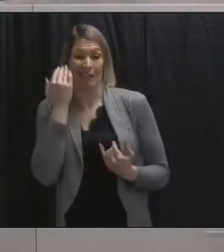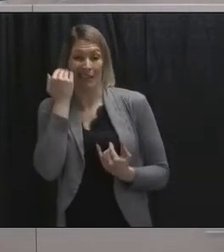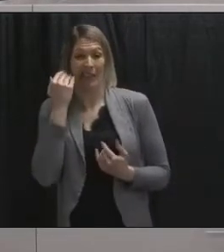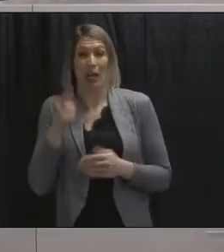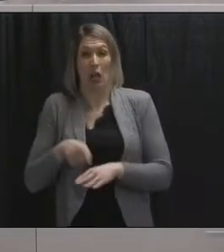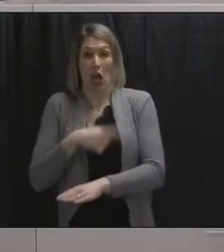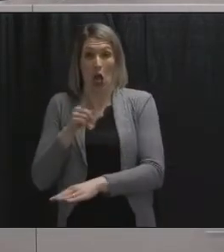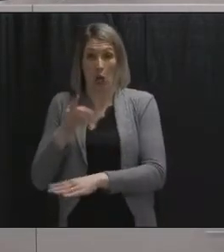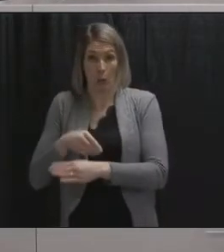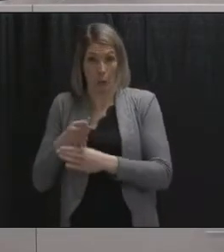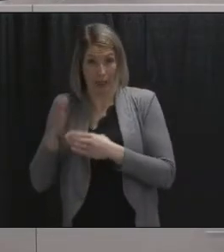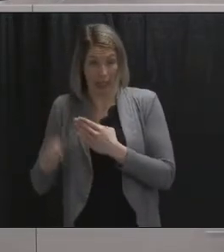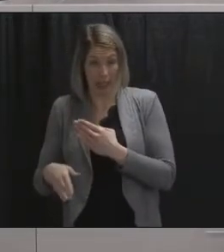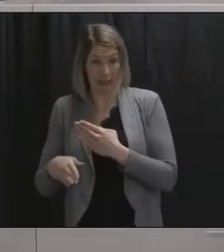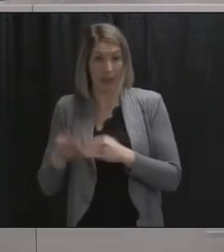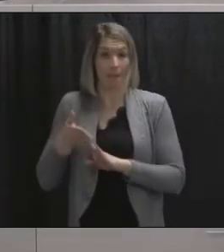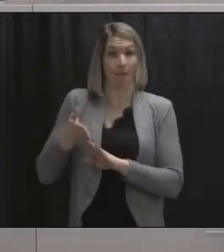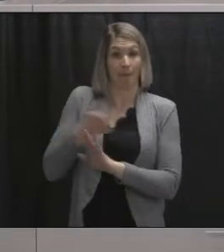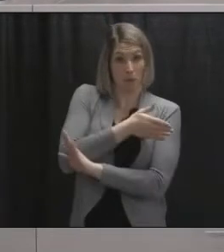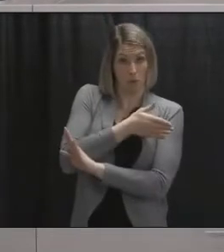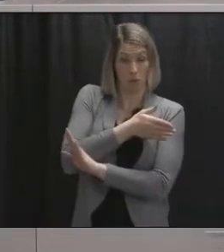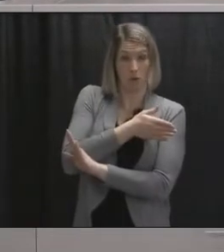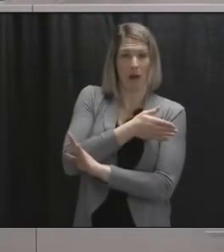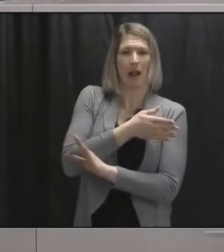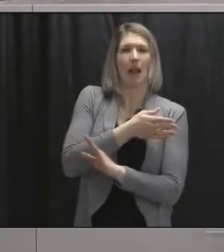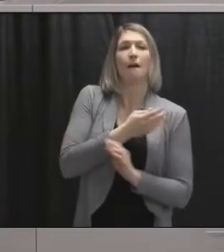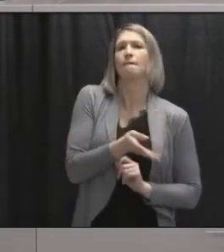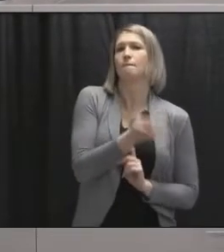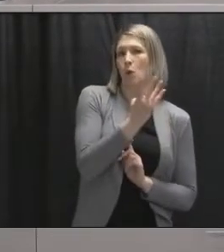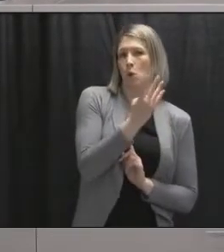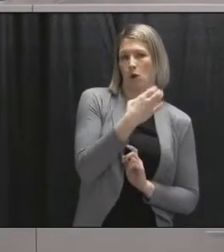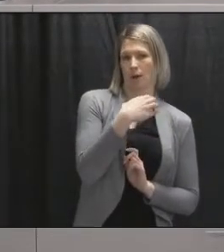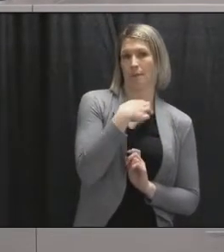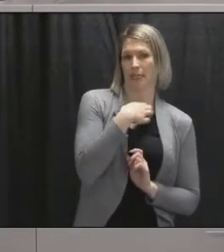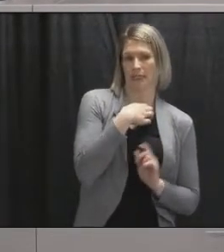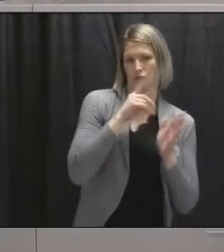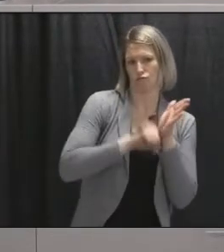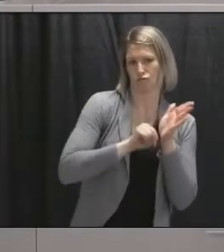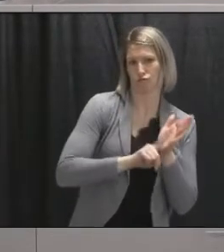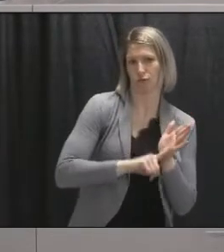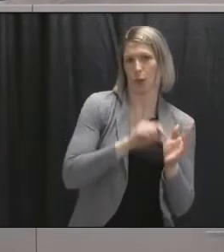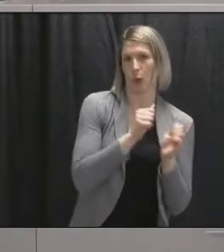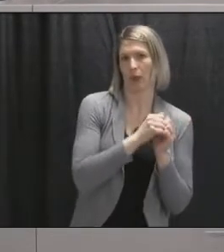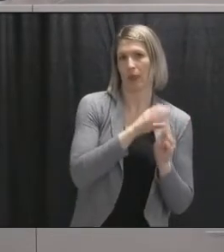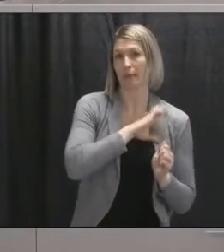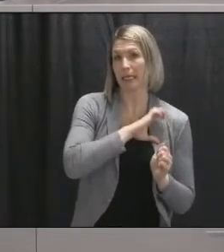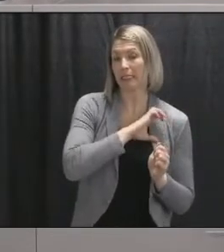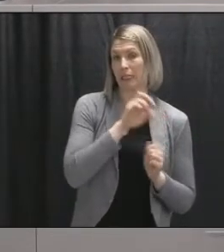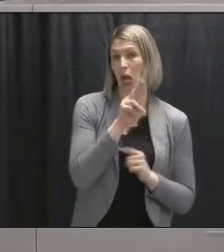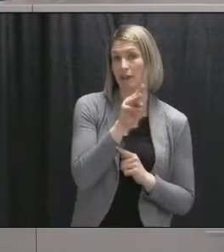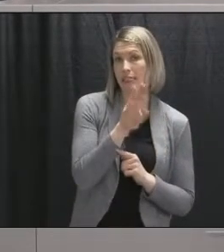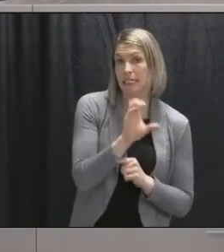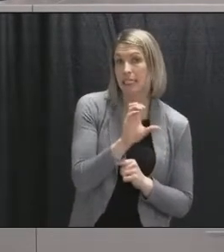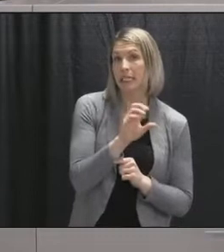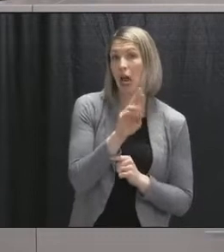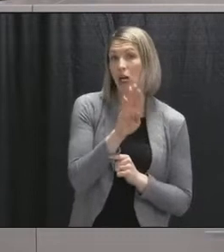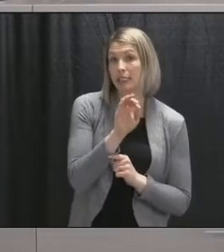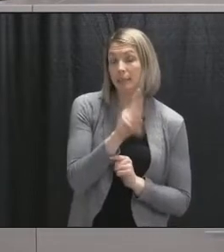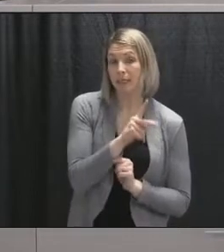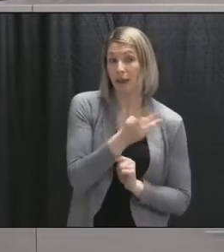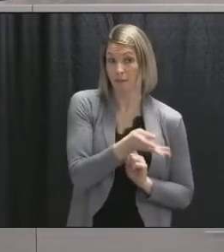was 4, but I'm wondering after this weekend, was there an uptick in forms being filled out and, you know, RNC and